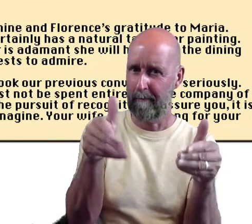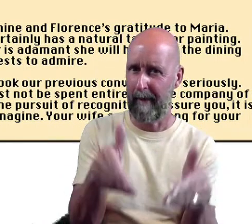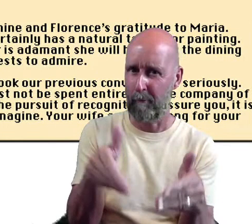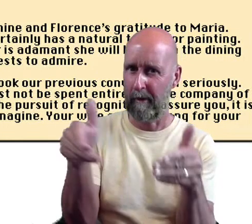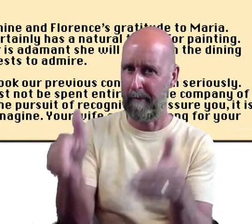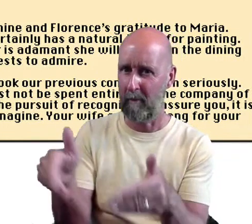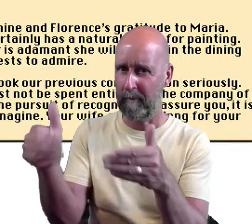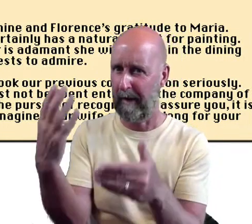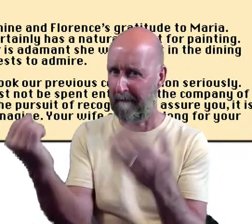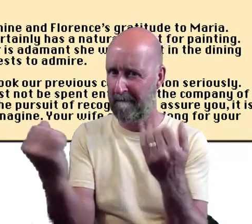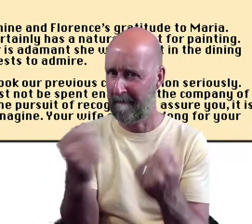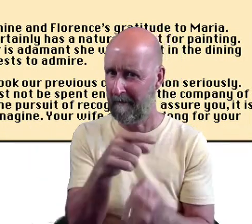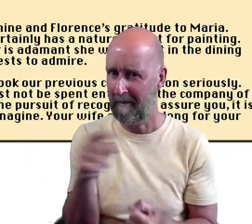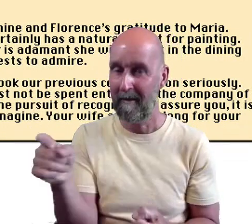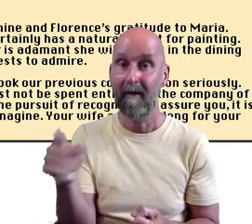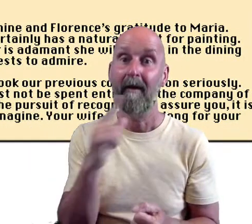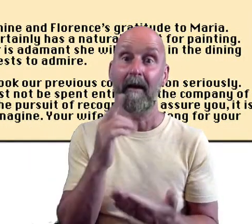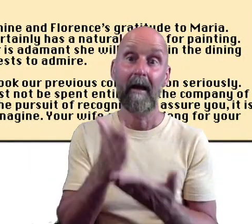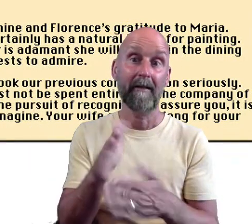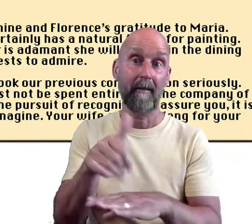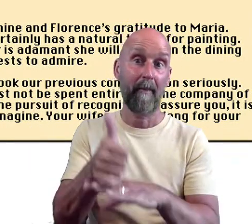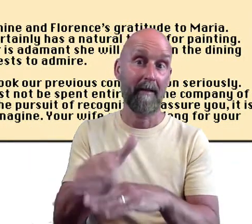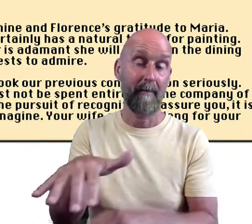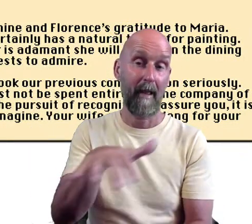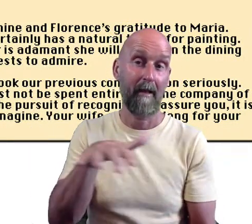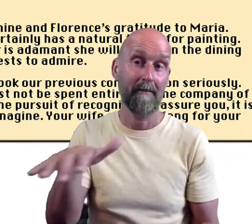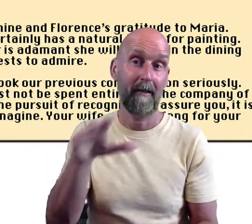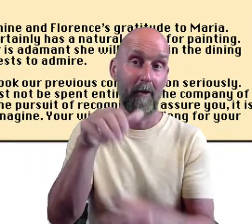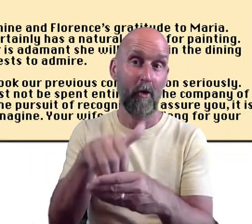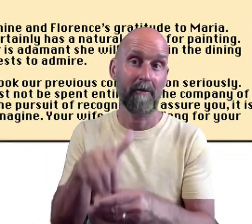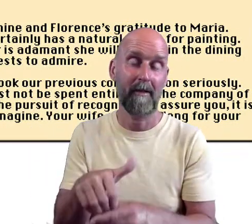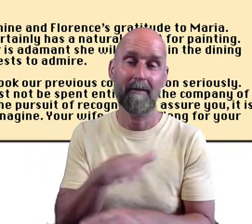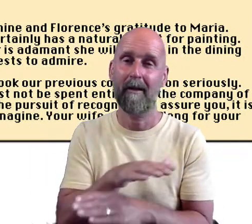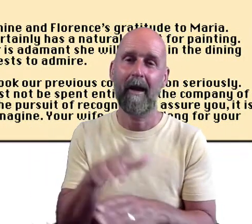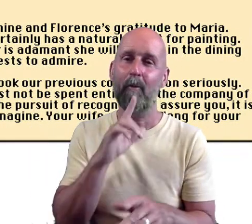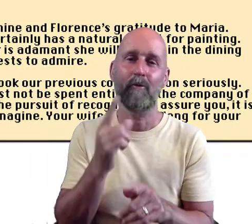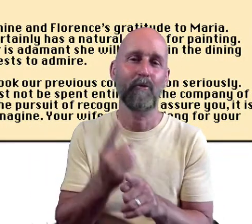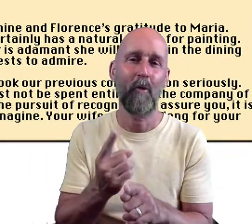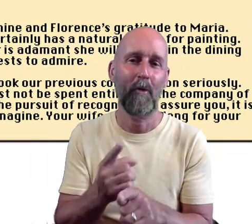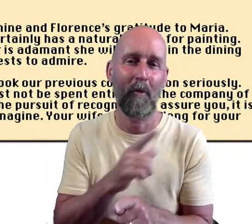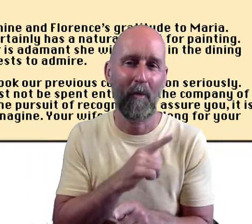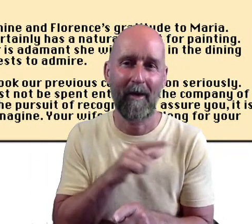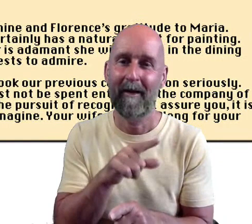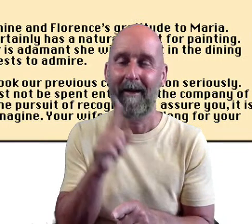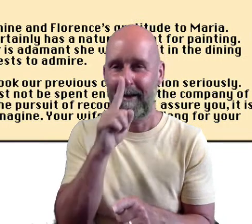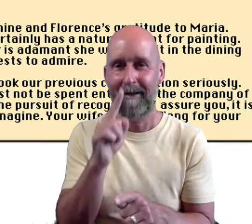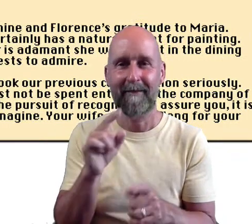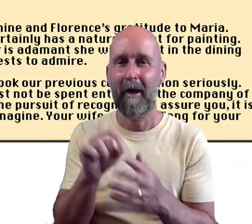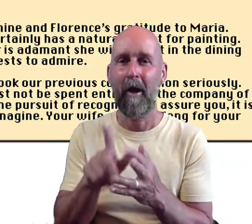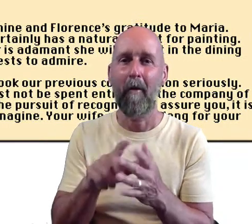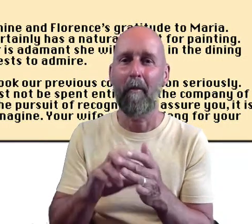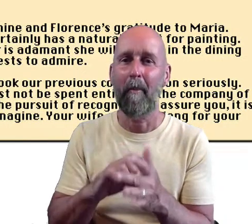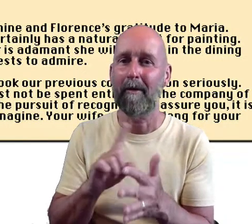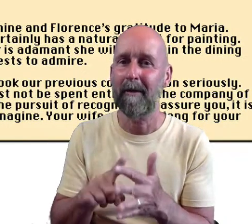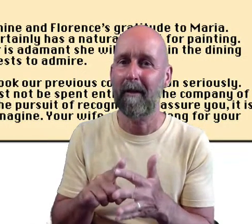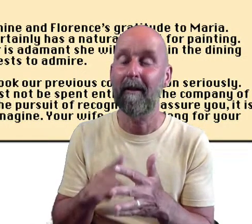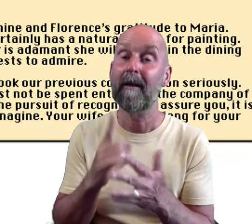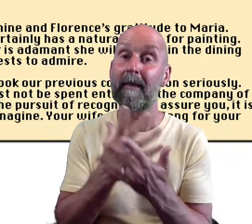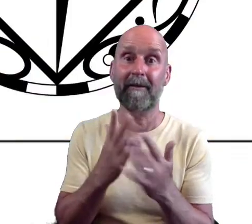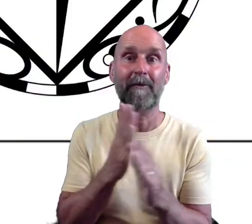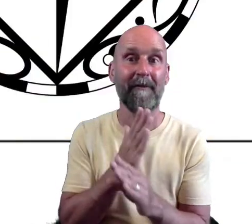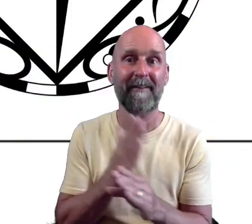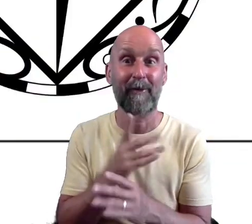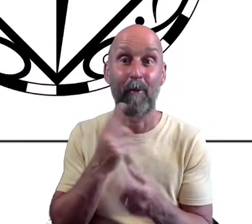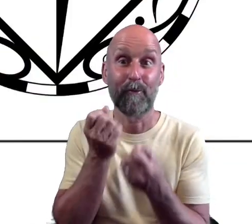it's actually quite place-based in its like content, but I didn't really want to talk about it because it's like a puzzle game and I'd give away all like the secrets. So